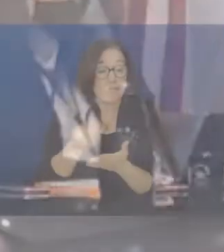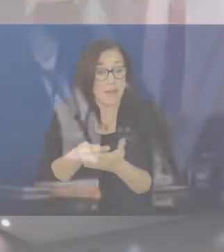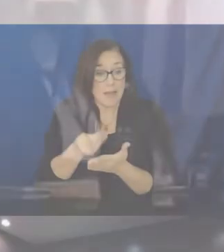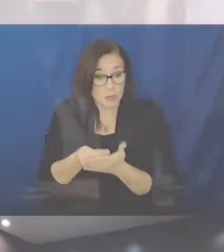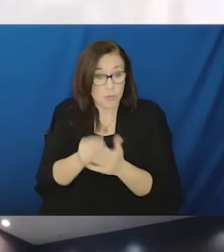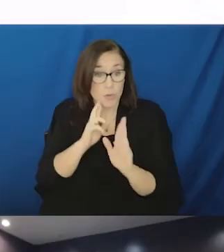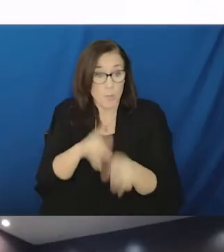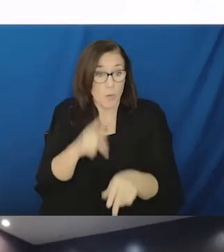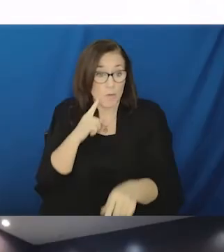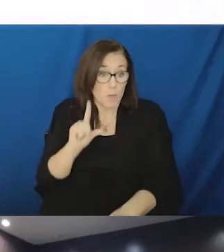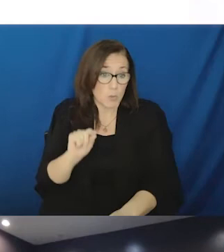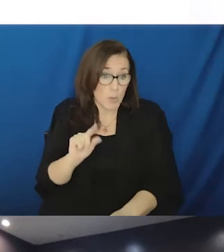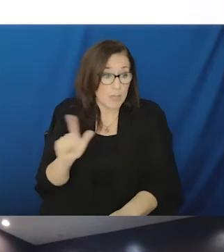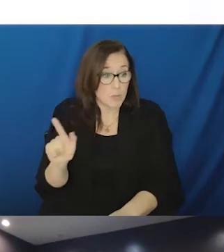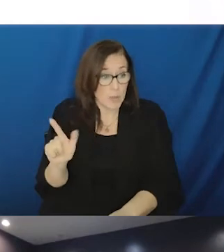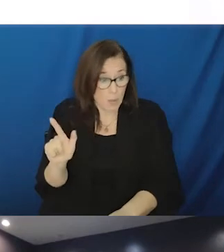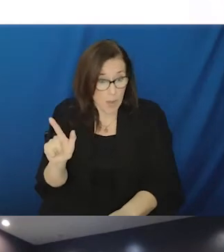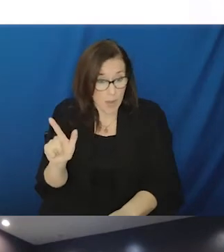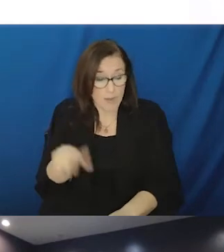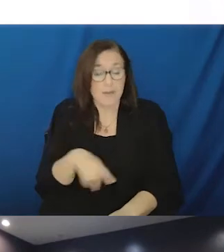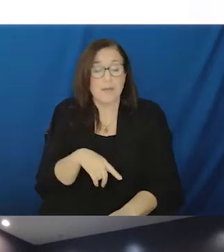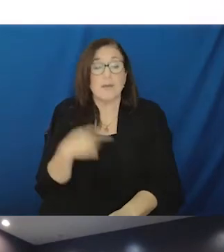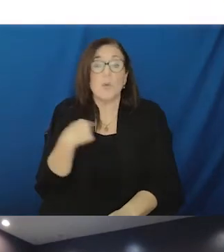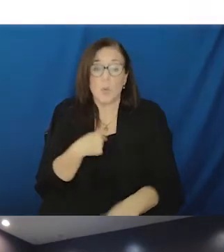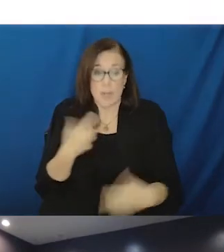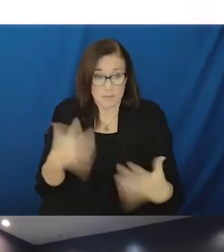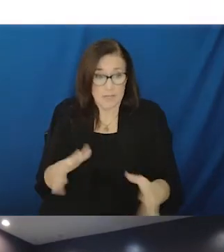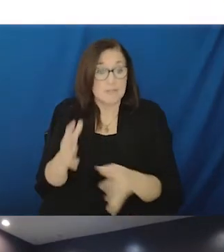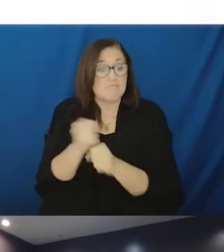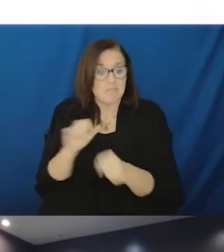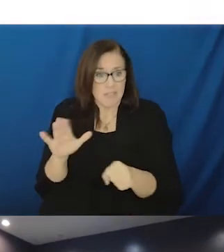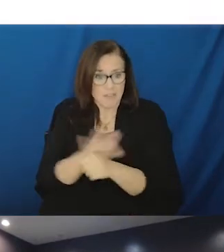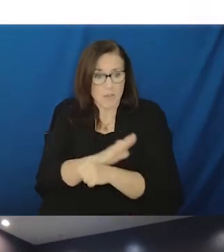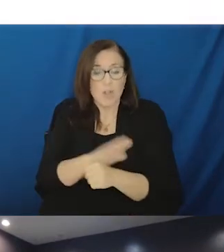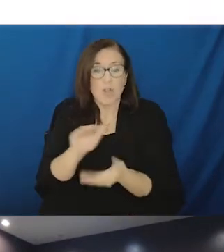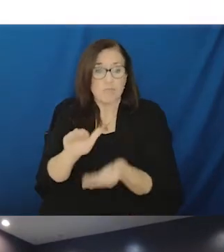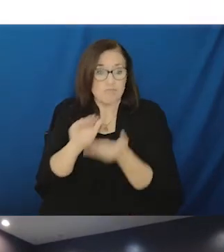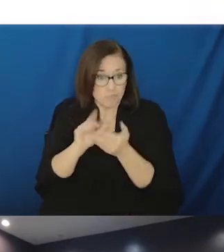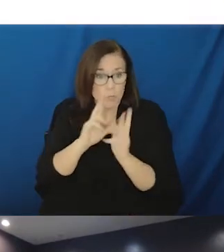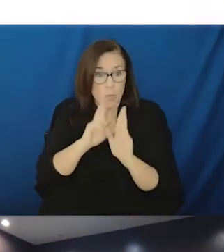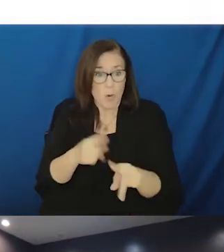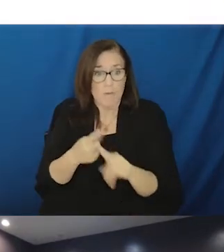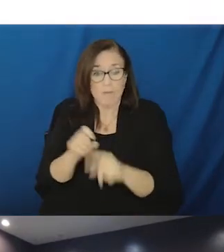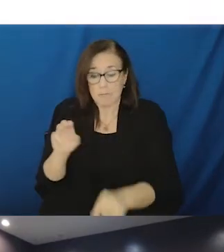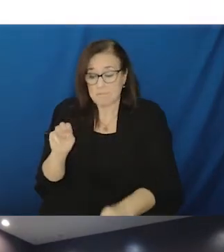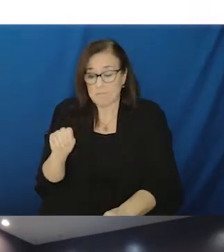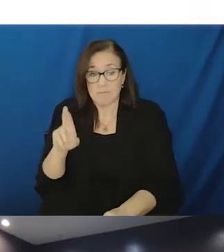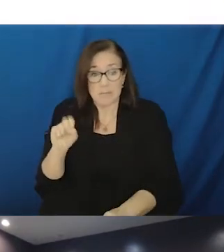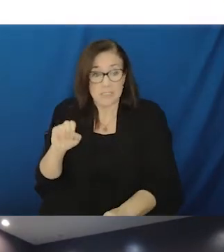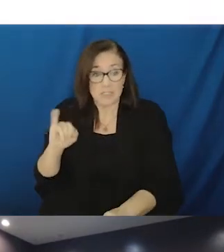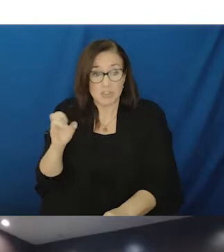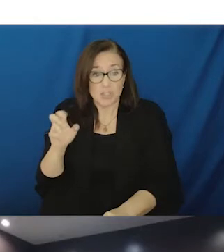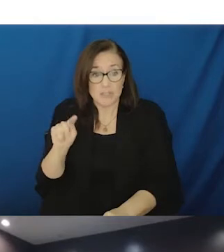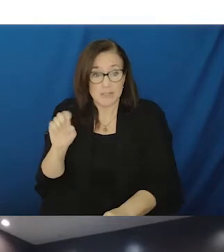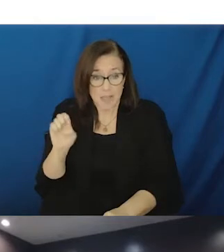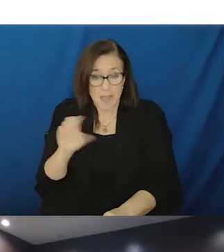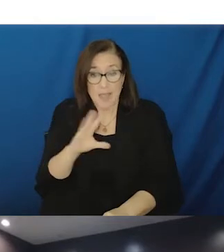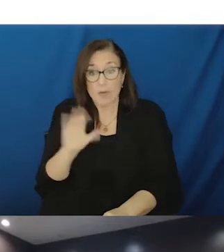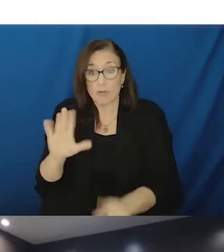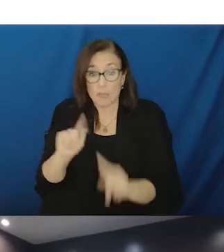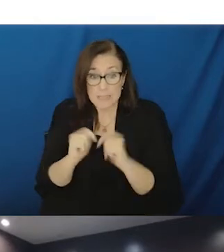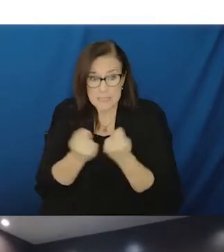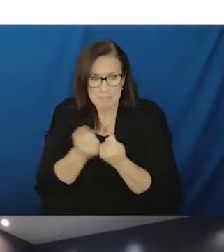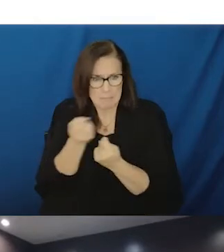2020-21. We have received the full report from Ms. Jate and her team a number of days ago,